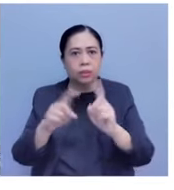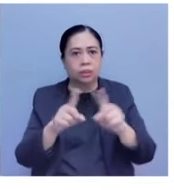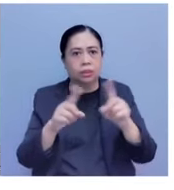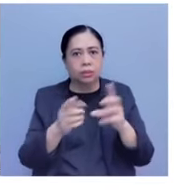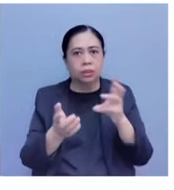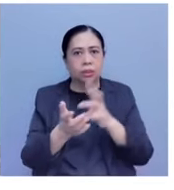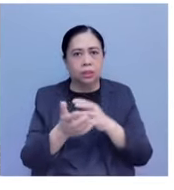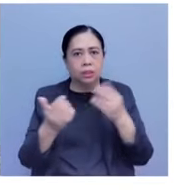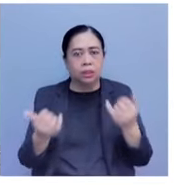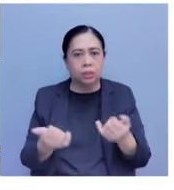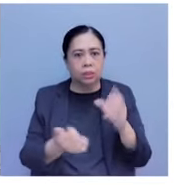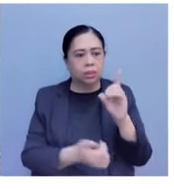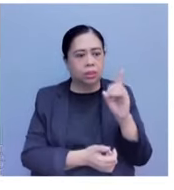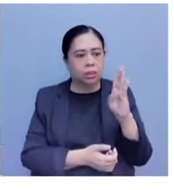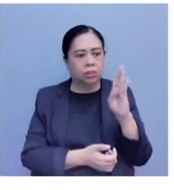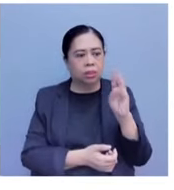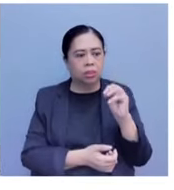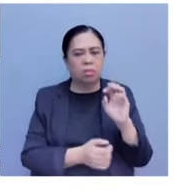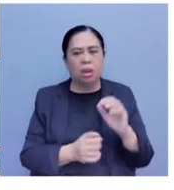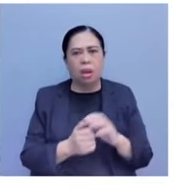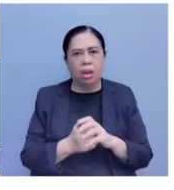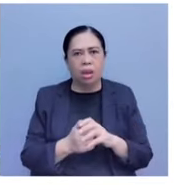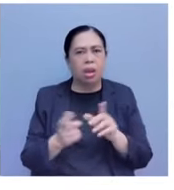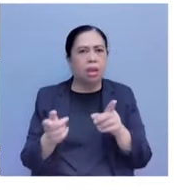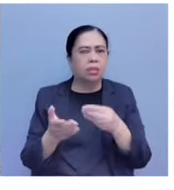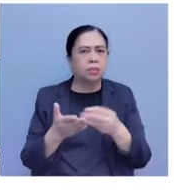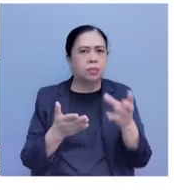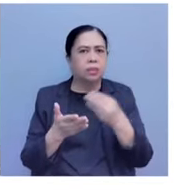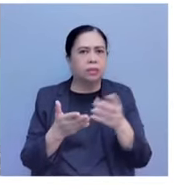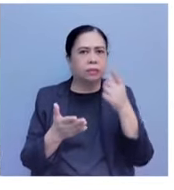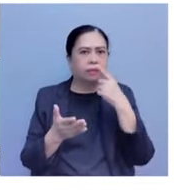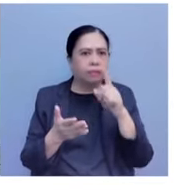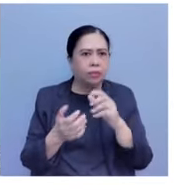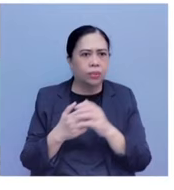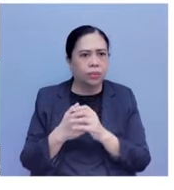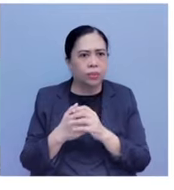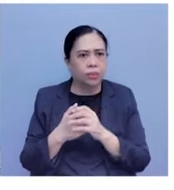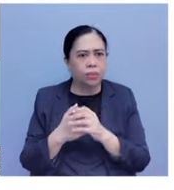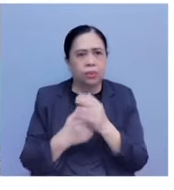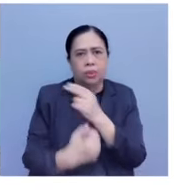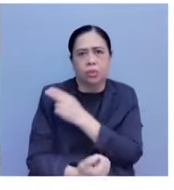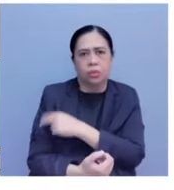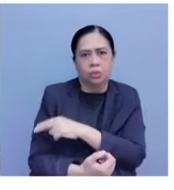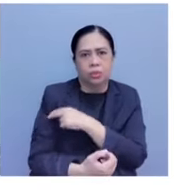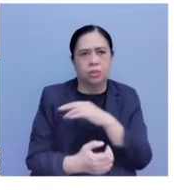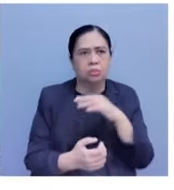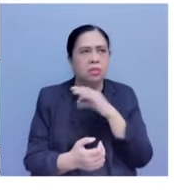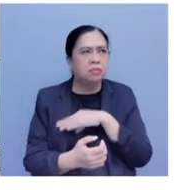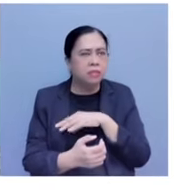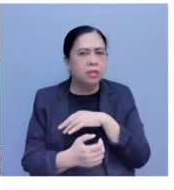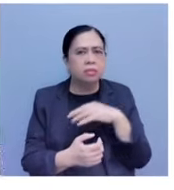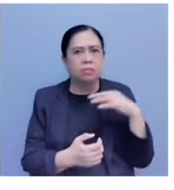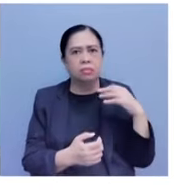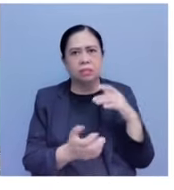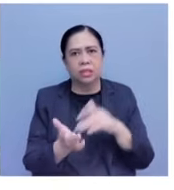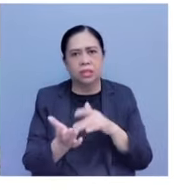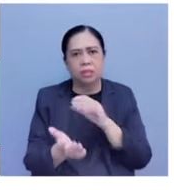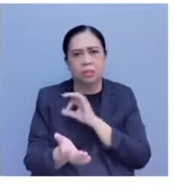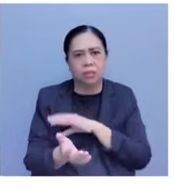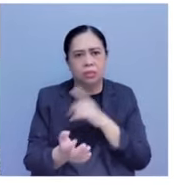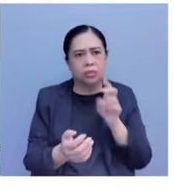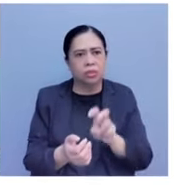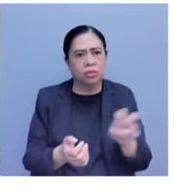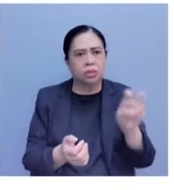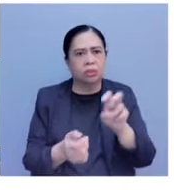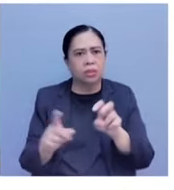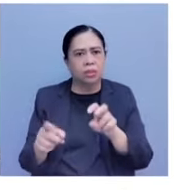comes now the DBM saying, well, actually, they were spent for hospital benefits, medical benefits, for the travels of